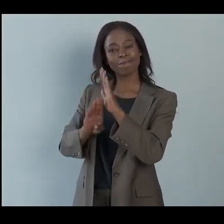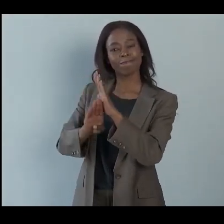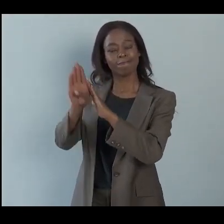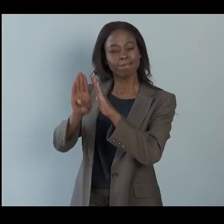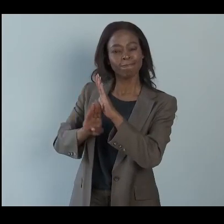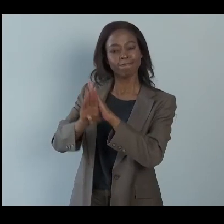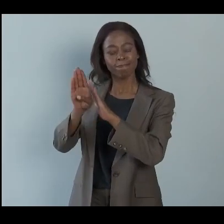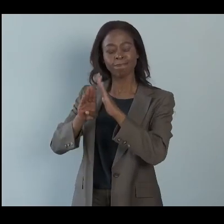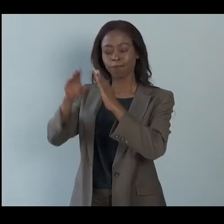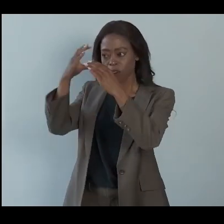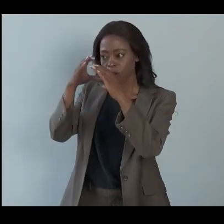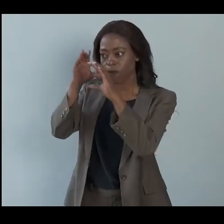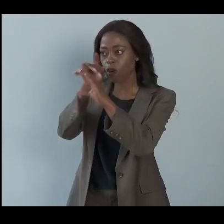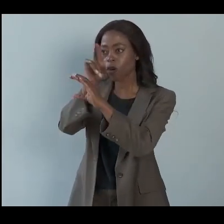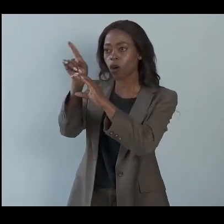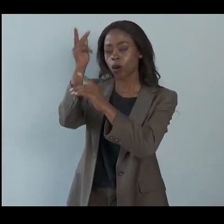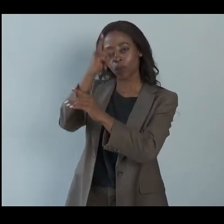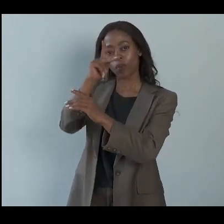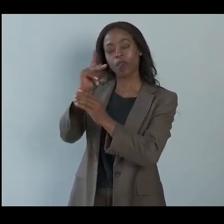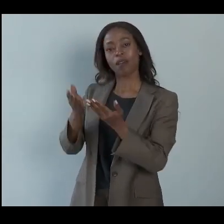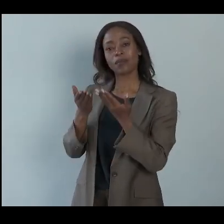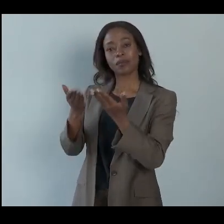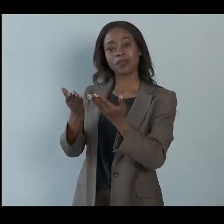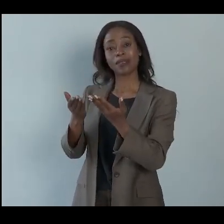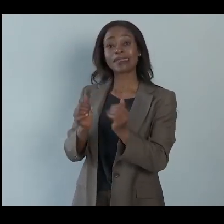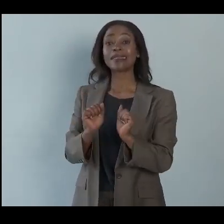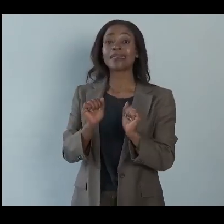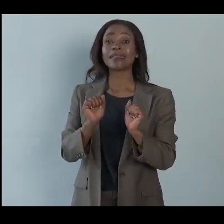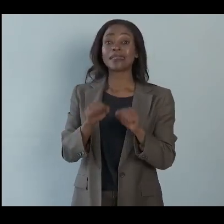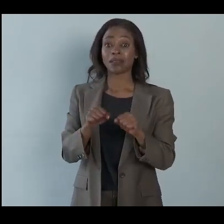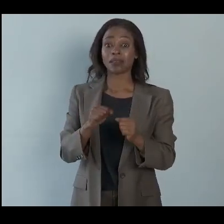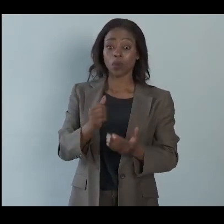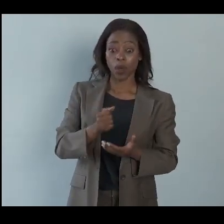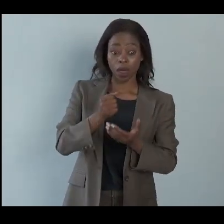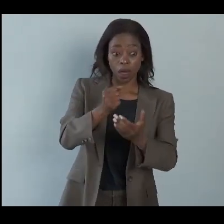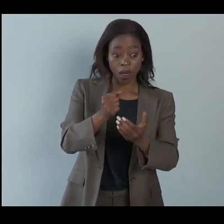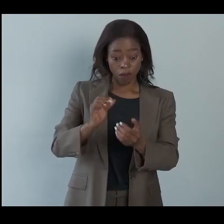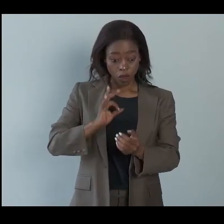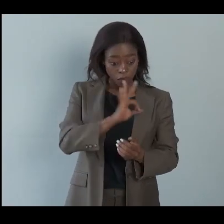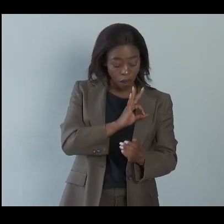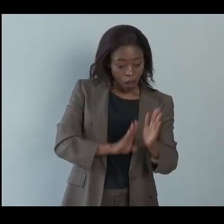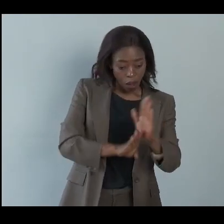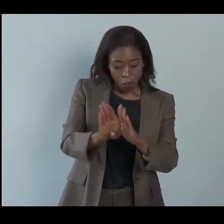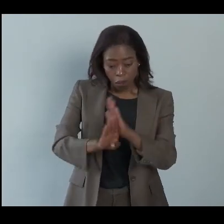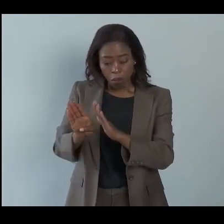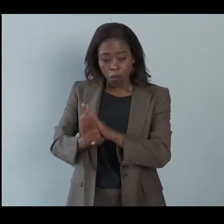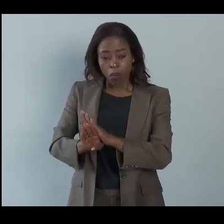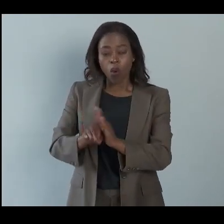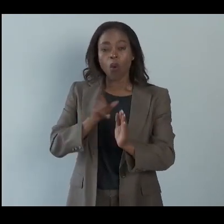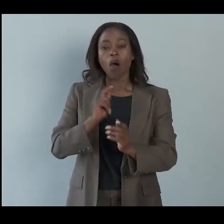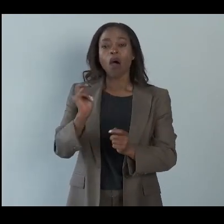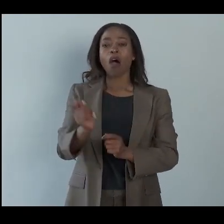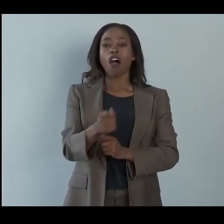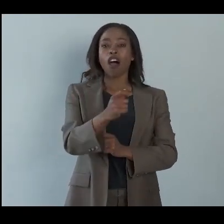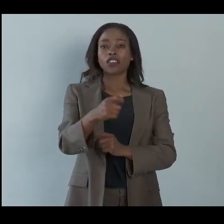margin professional services. Whilst we are investing in programs to improve our skills, such as our graduate program, we are realigning